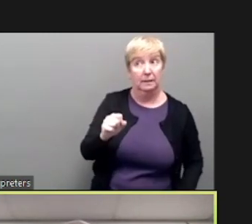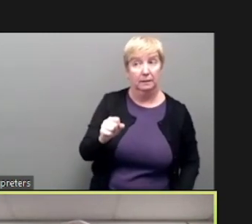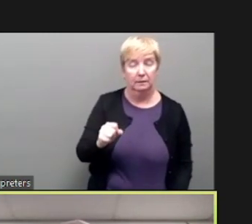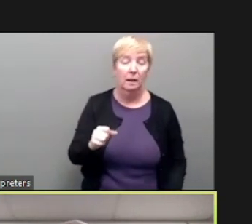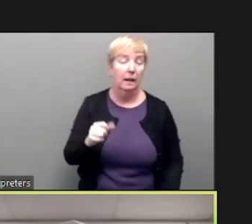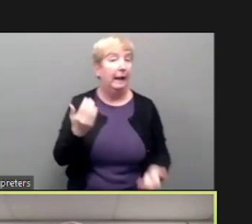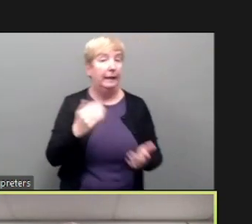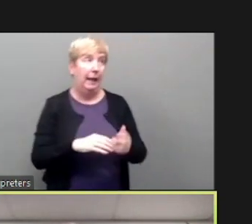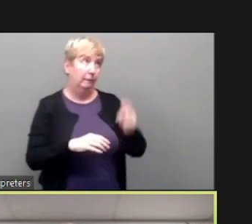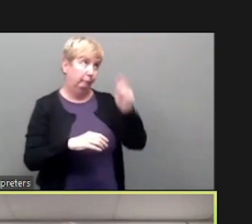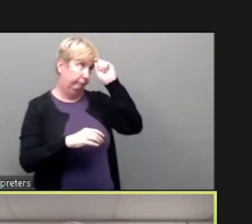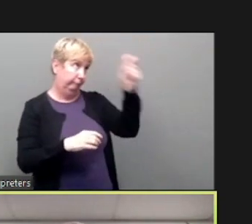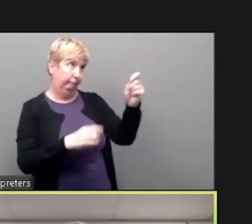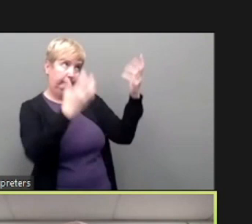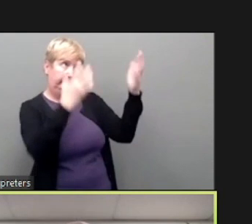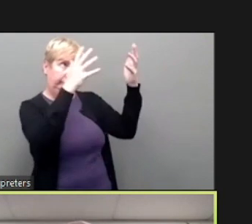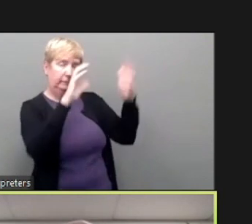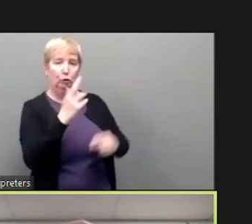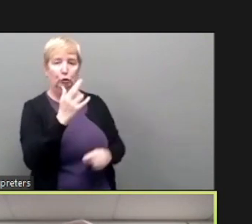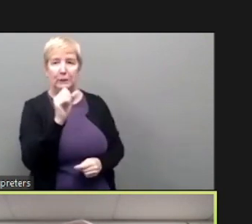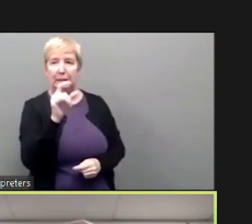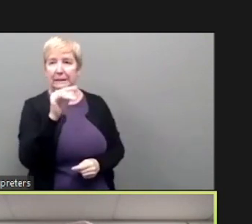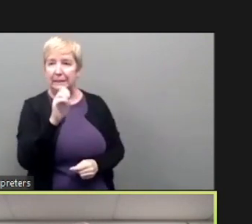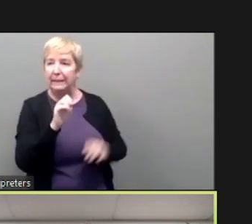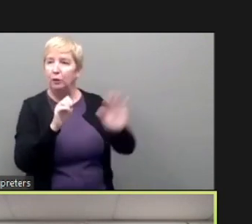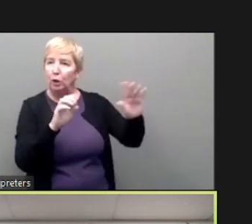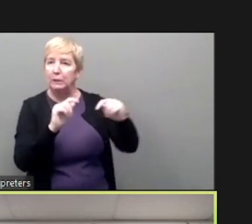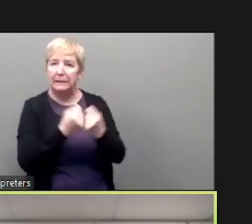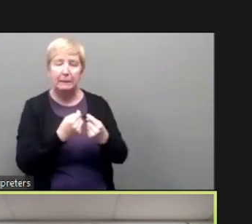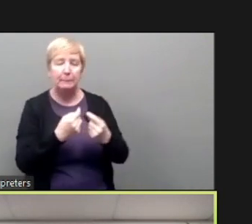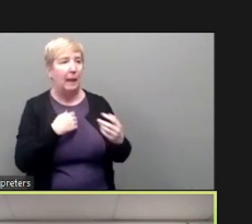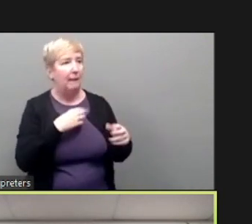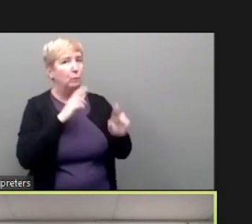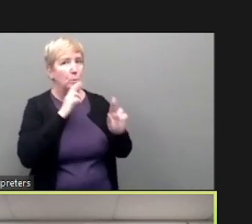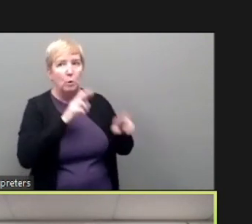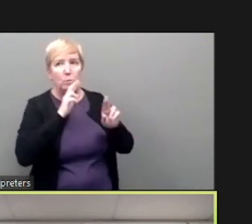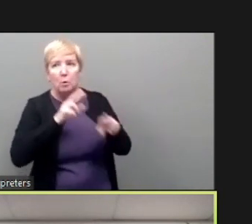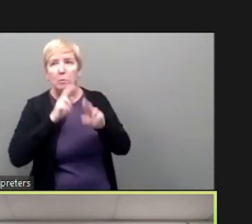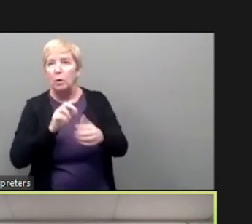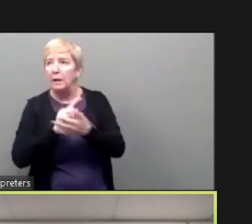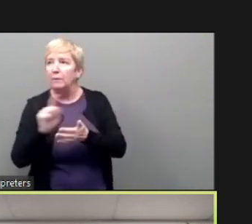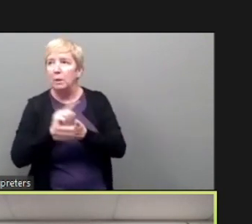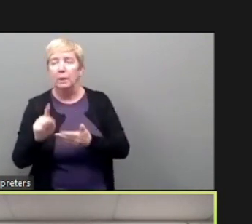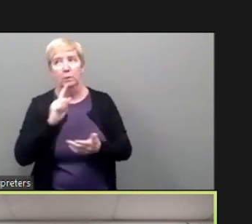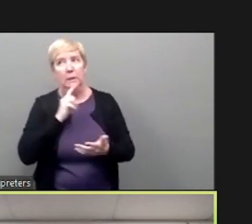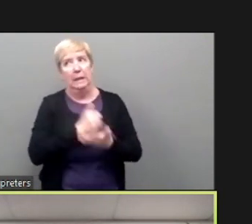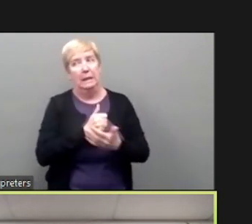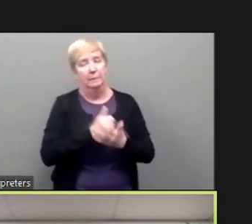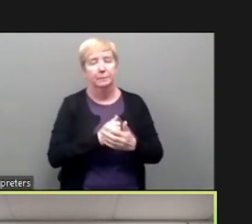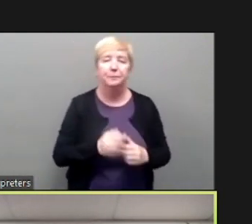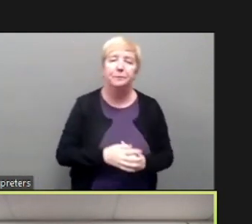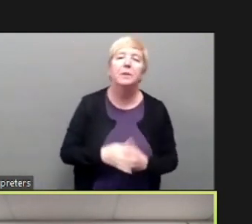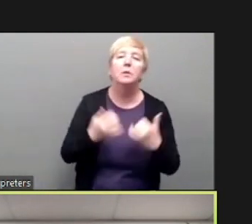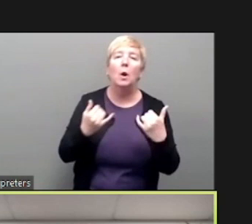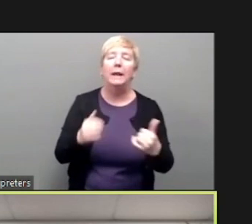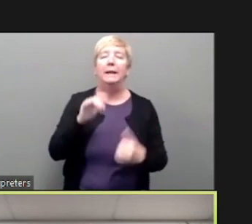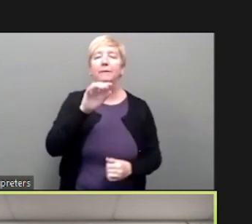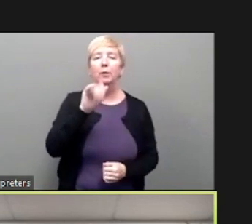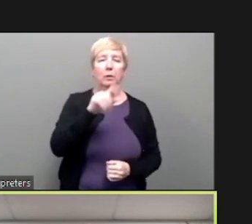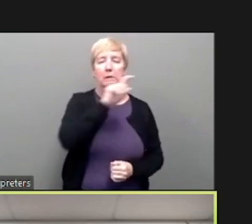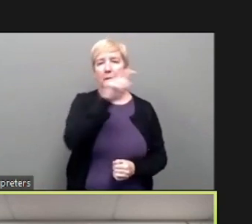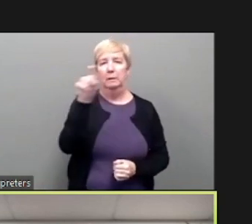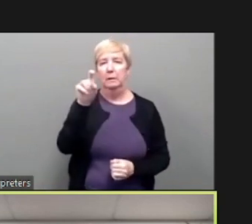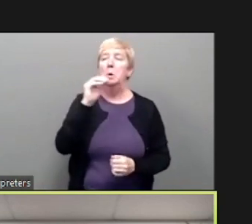and her team for producing so many reports every week. So you go to the DOH homepage, right? And you go to